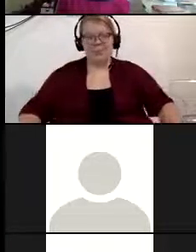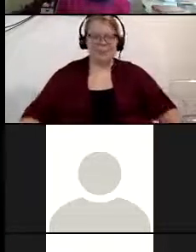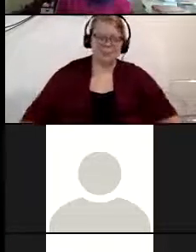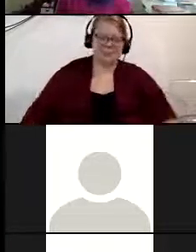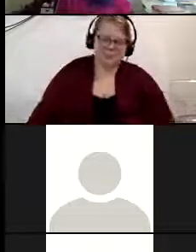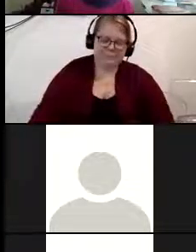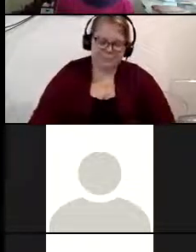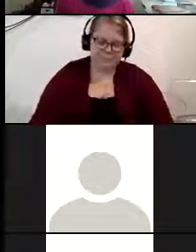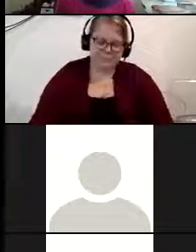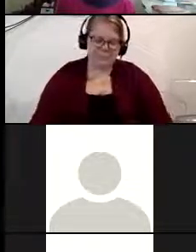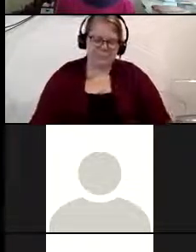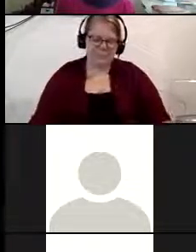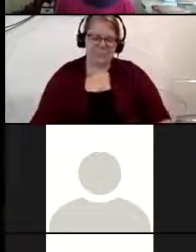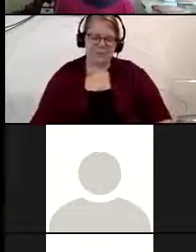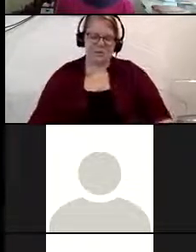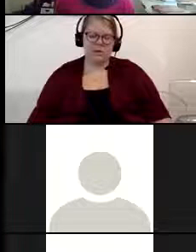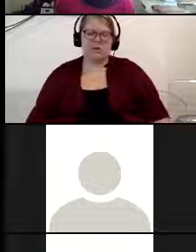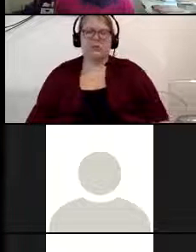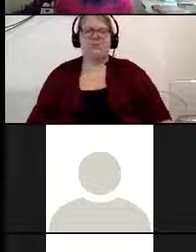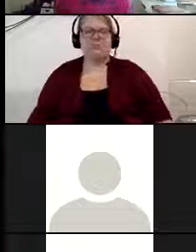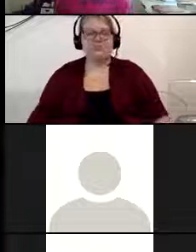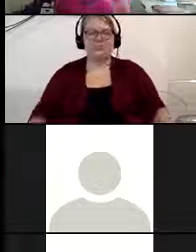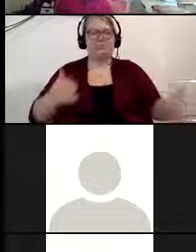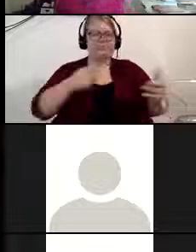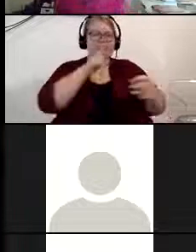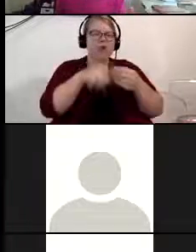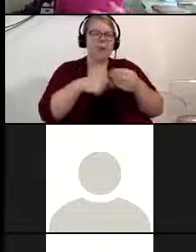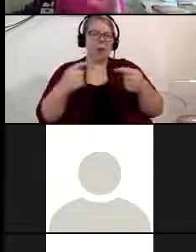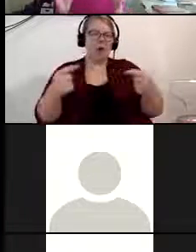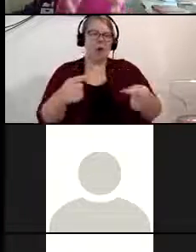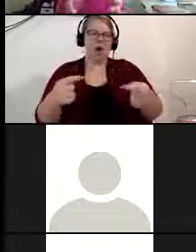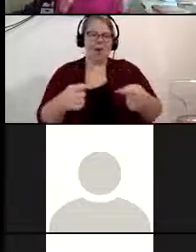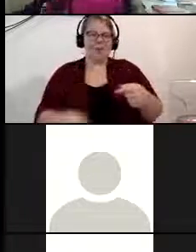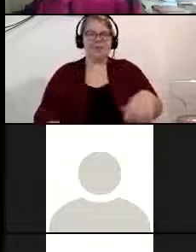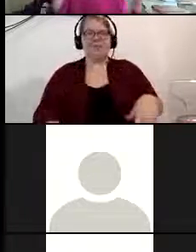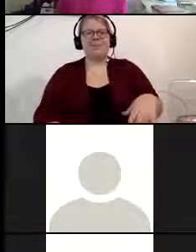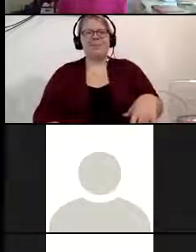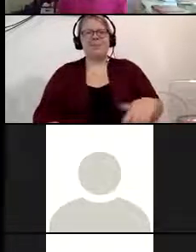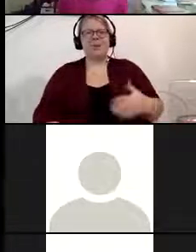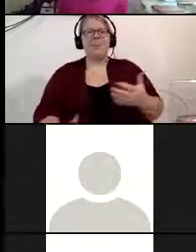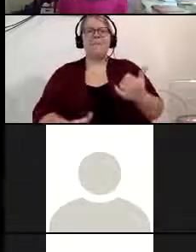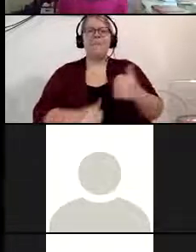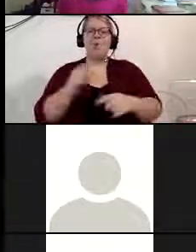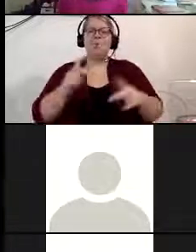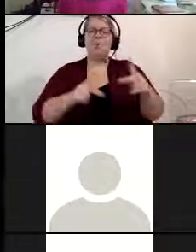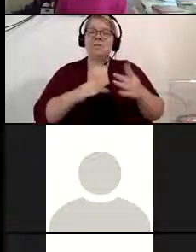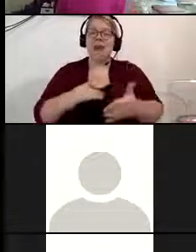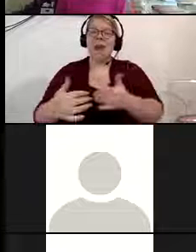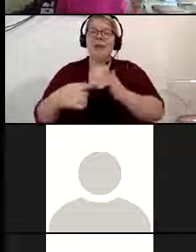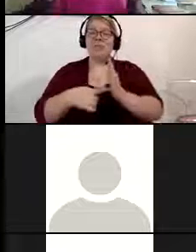So let's talk some about what are the harms. And most studies have focused on what are the harms of